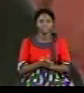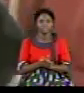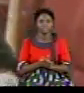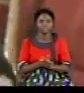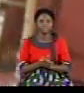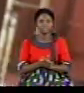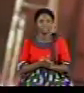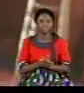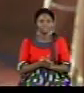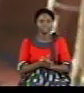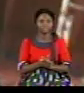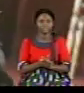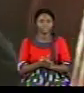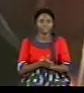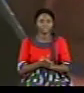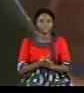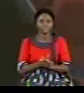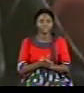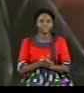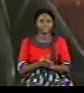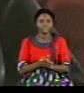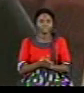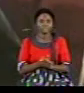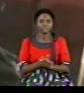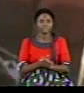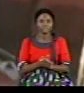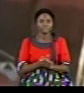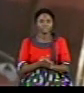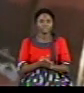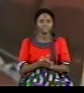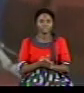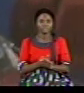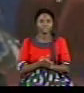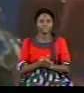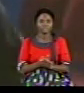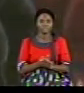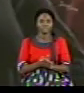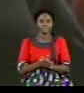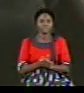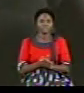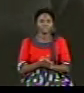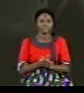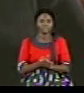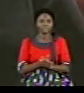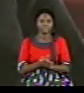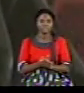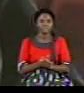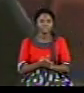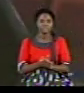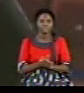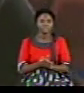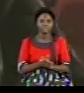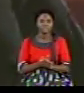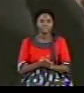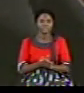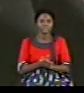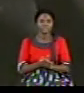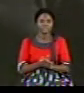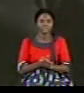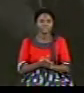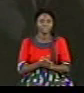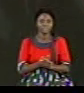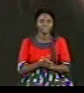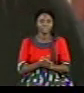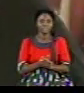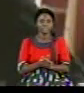almost what Tietini. Everybody should be seated. Mary Obama, be seated. To a bomb, be seated. Bella said, like Bam